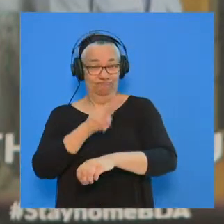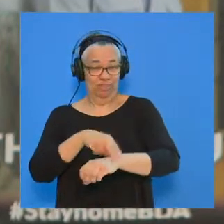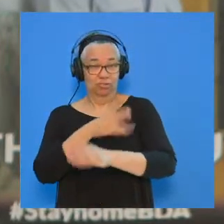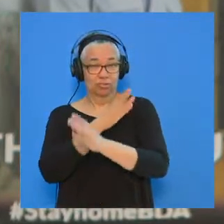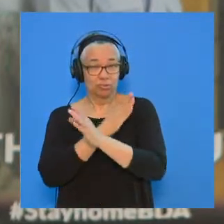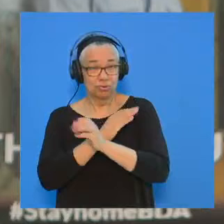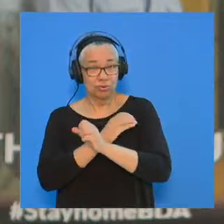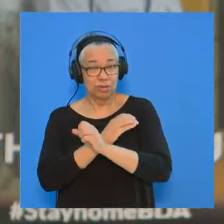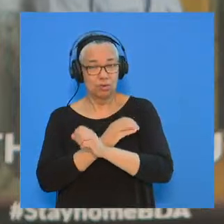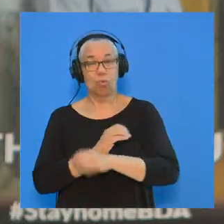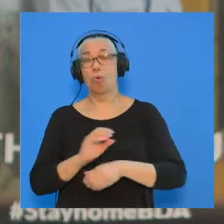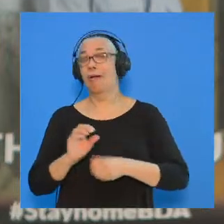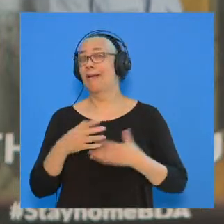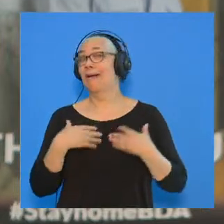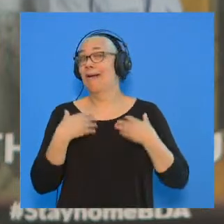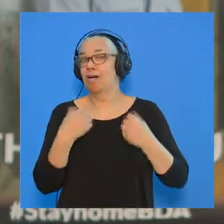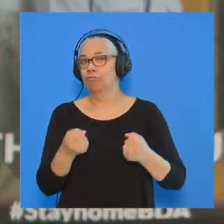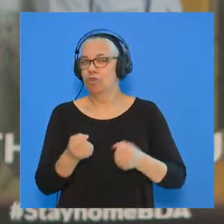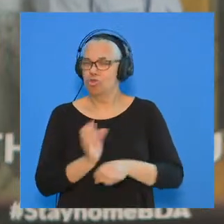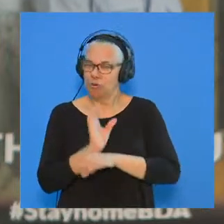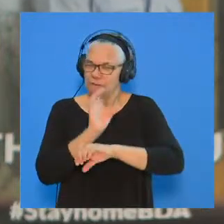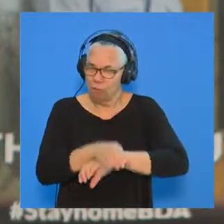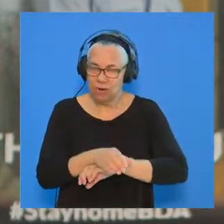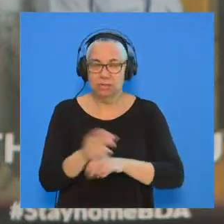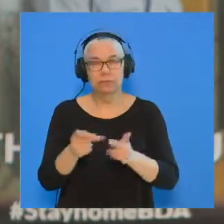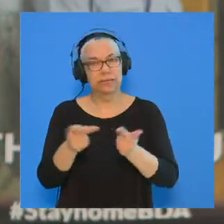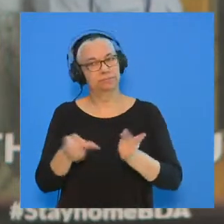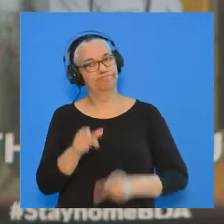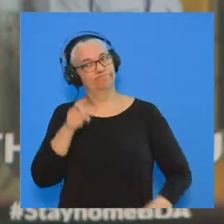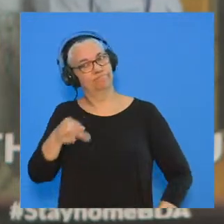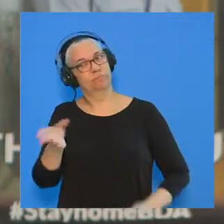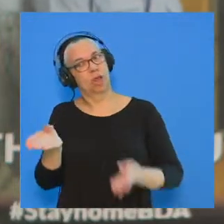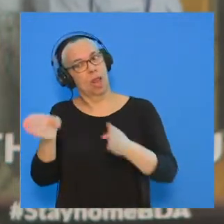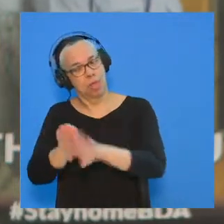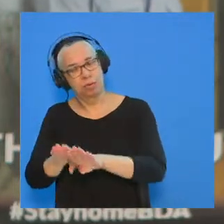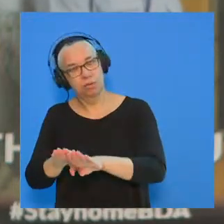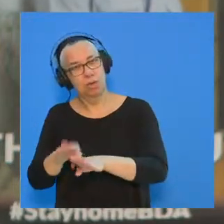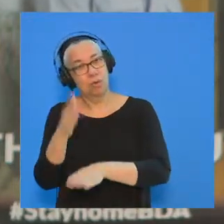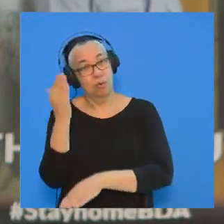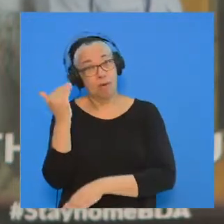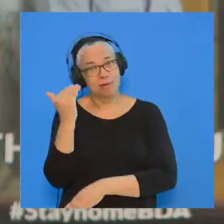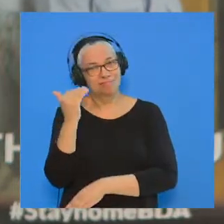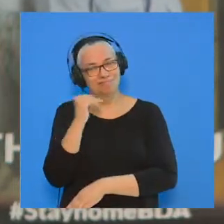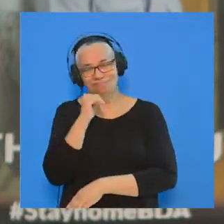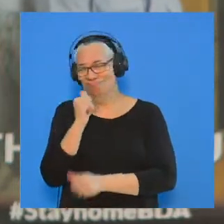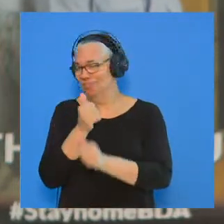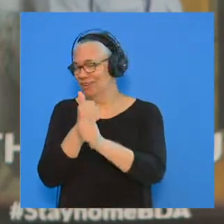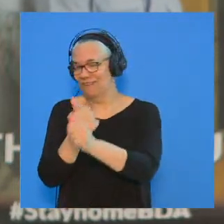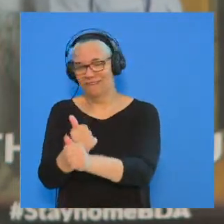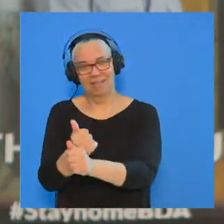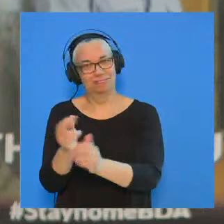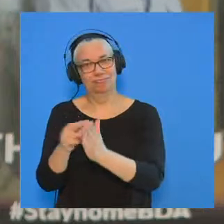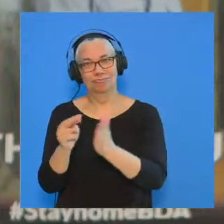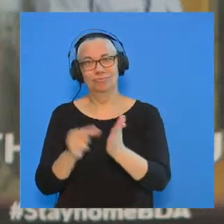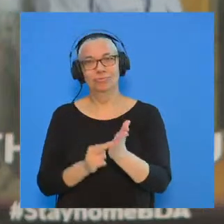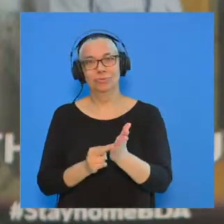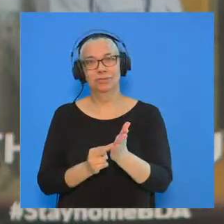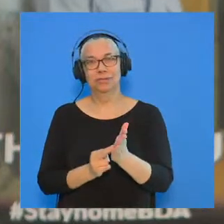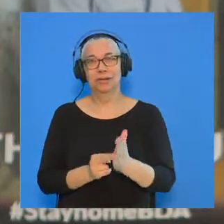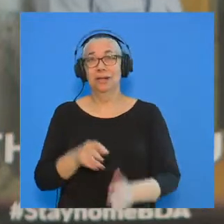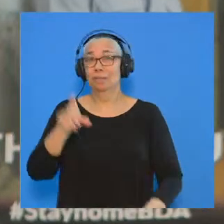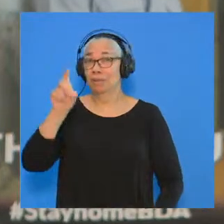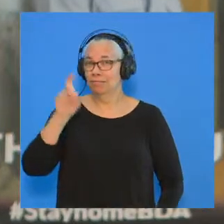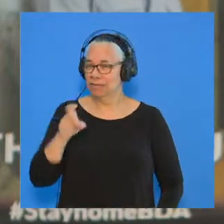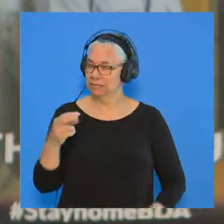Health to force a particular place to close down because they're not following the rules. We must make sure that we are keeping